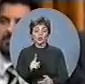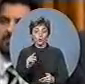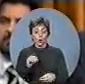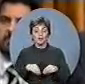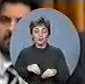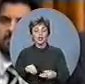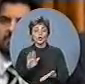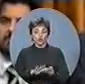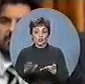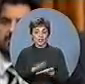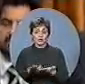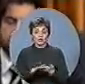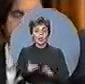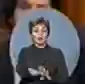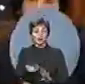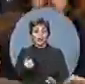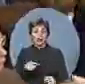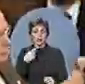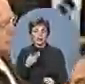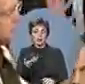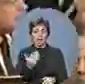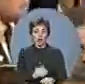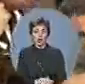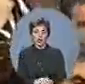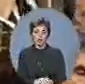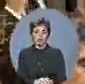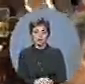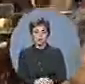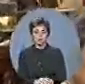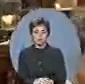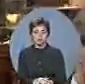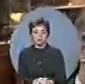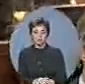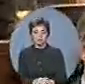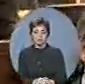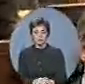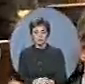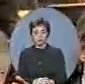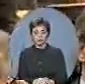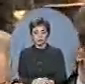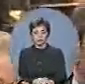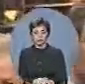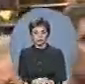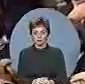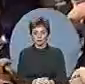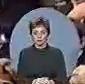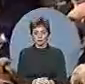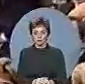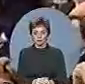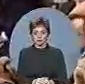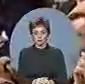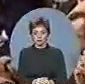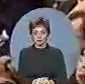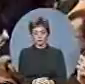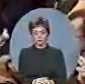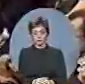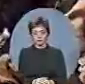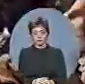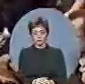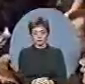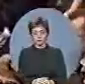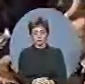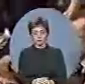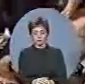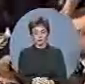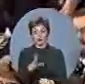ask the Prime Minister to withdraw what he said and to apologize. Le très honorable. Right Honorable, the Prime Minister.